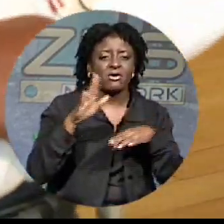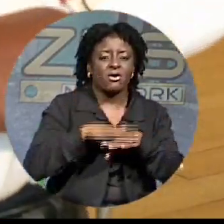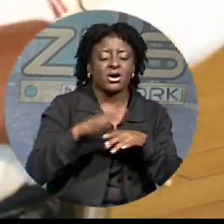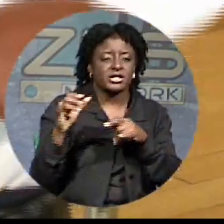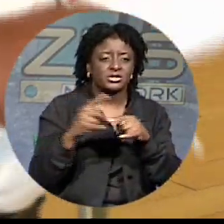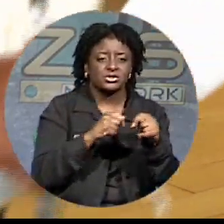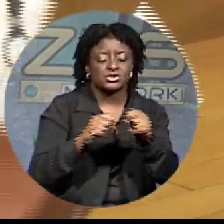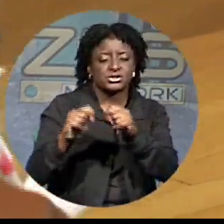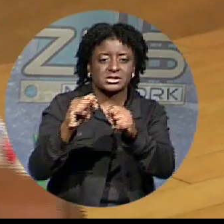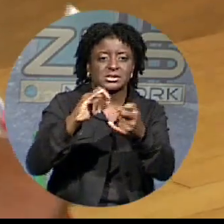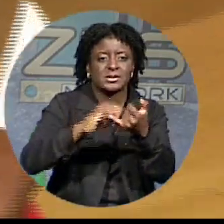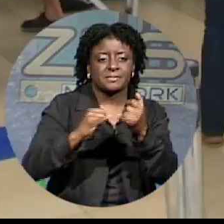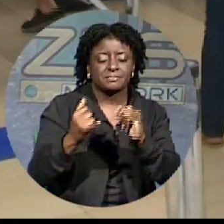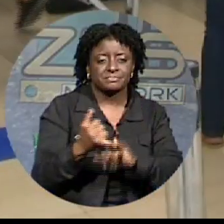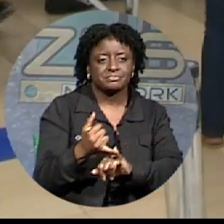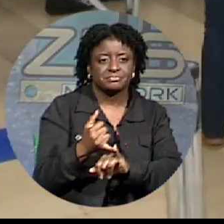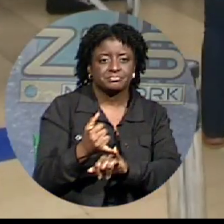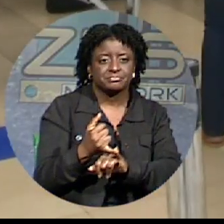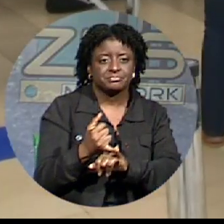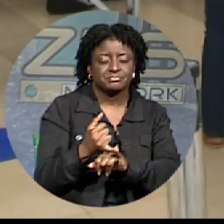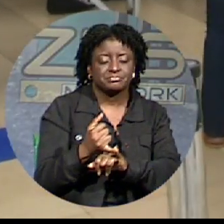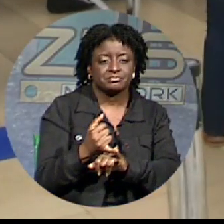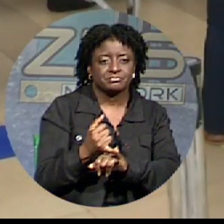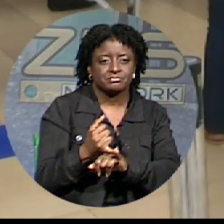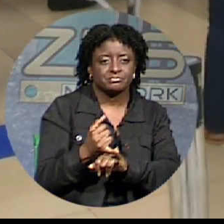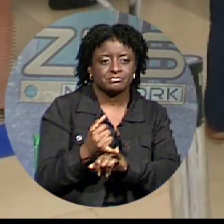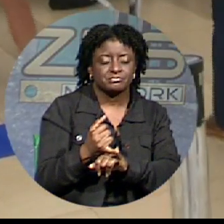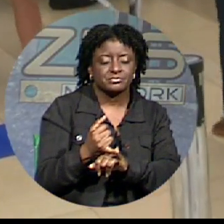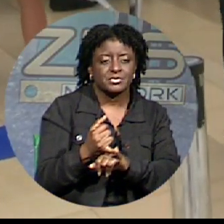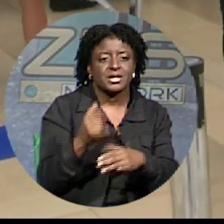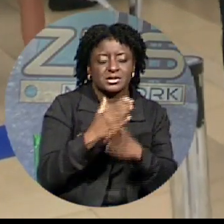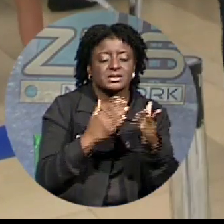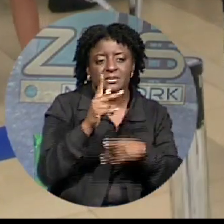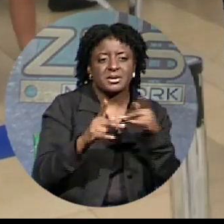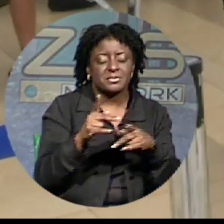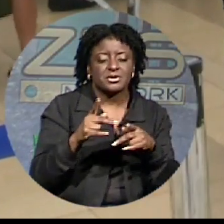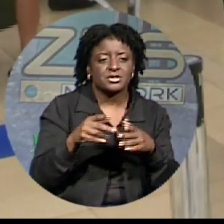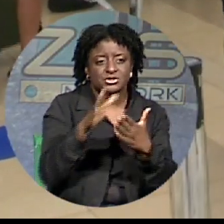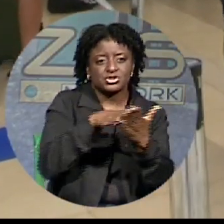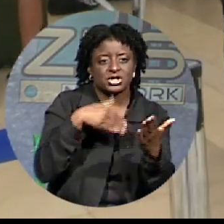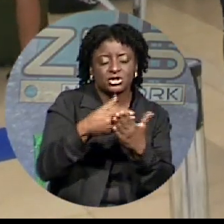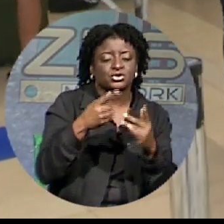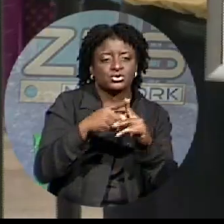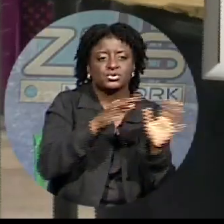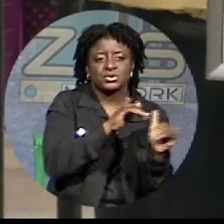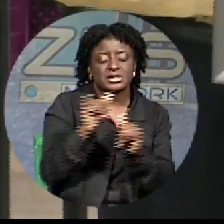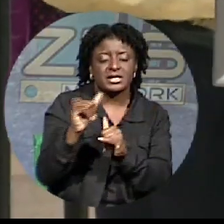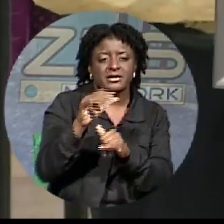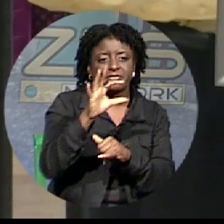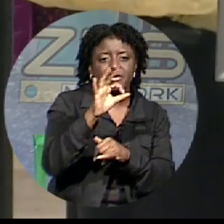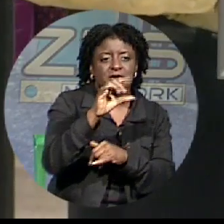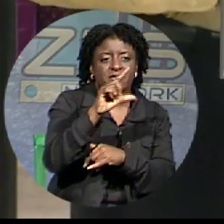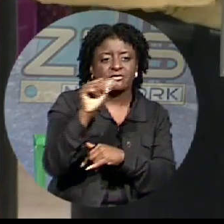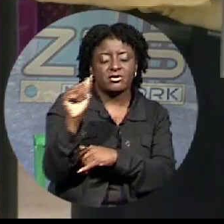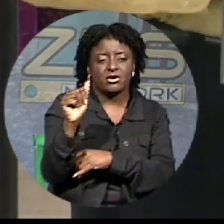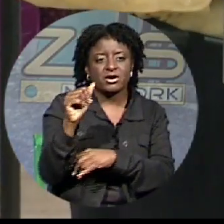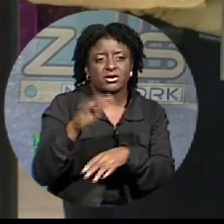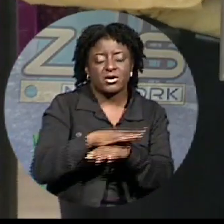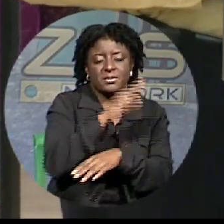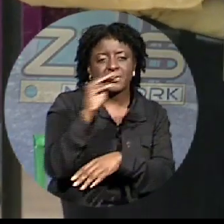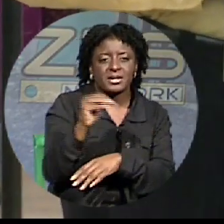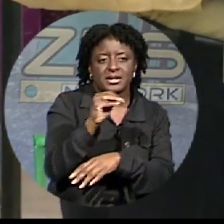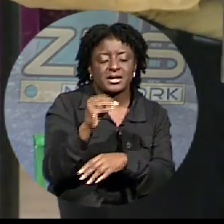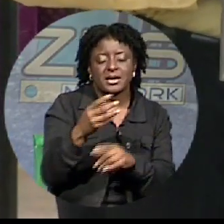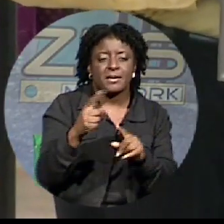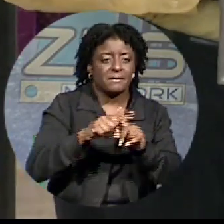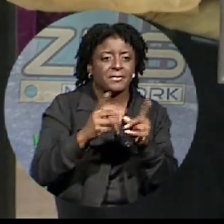to leave Florida after 4 p.m. Monday, and after many delays, mounting frustrations drove her to alter her travel arrangements.